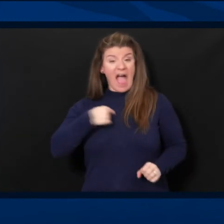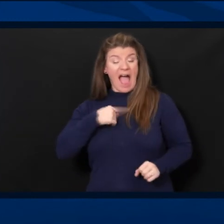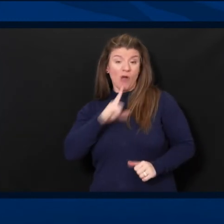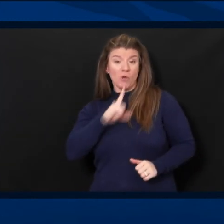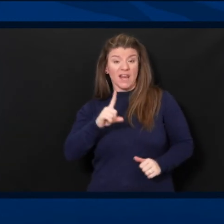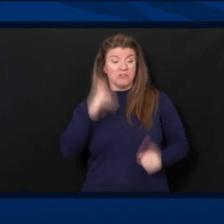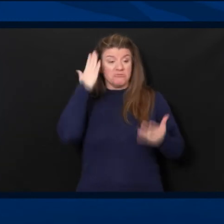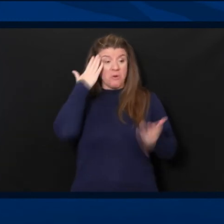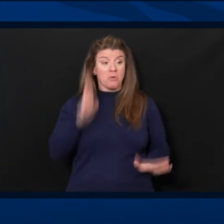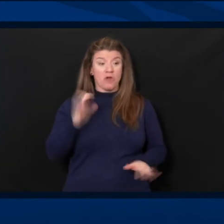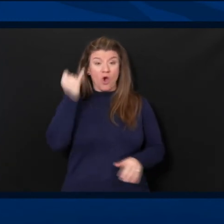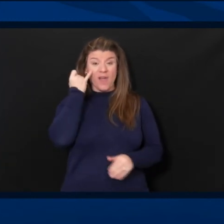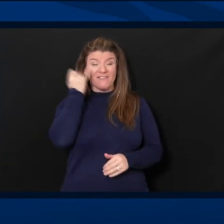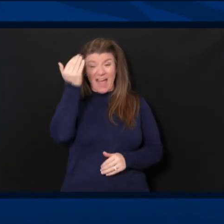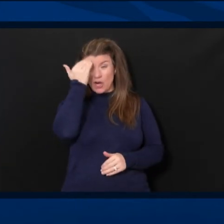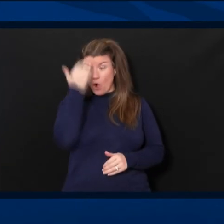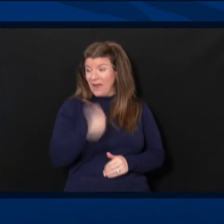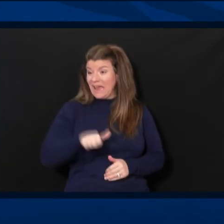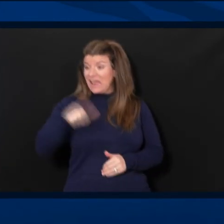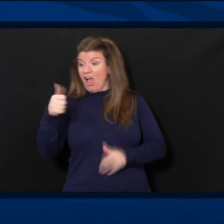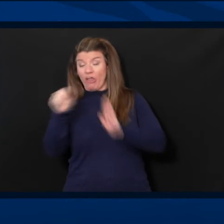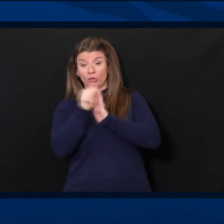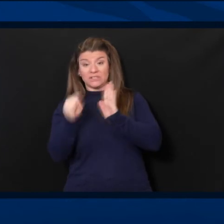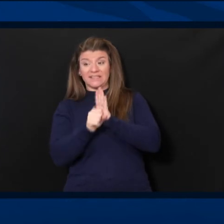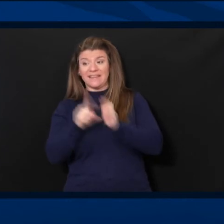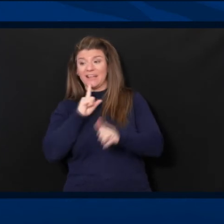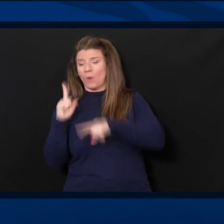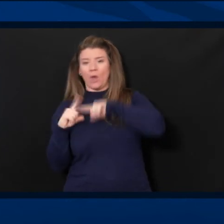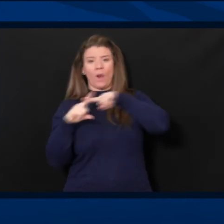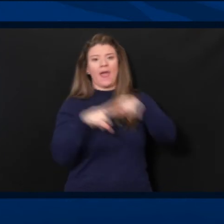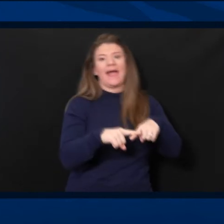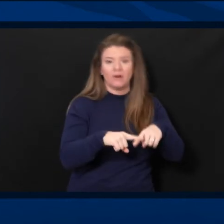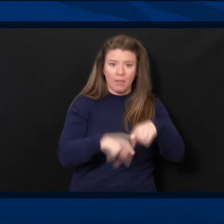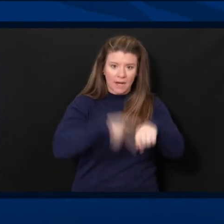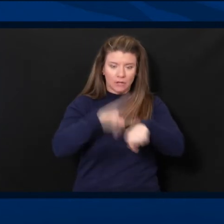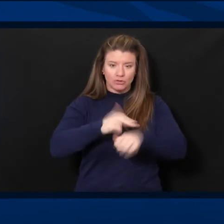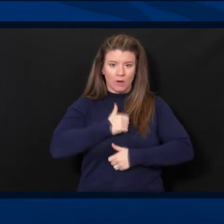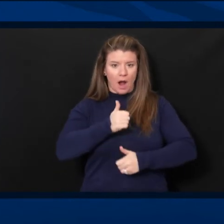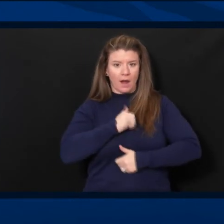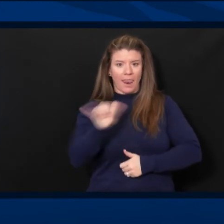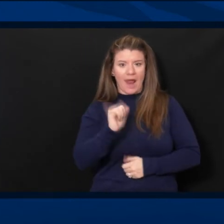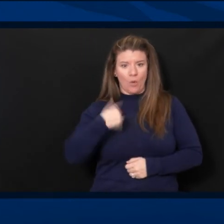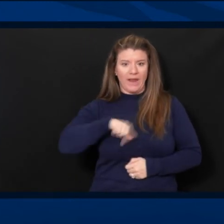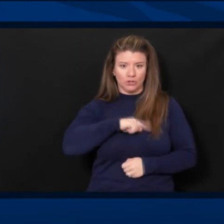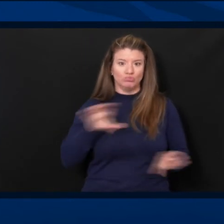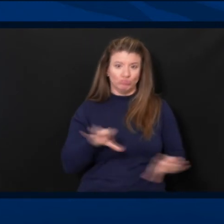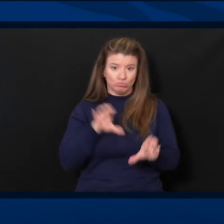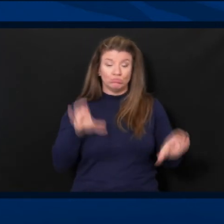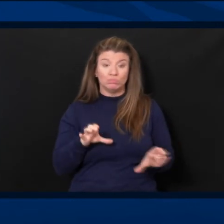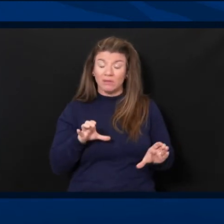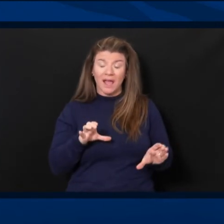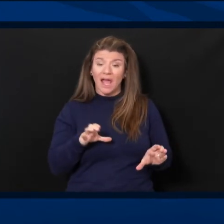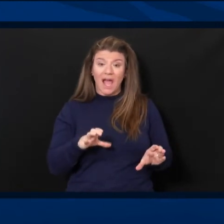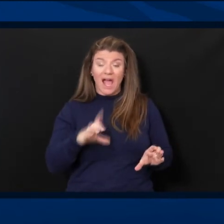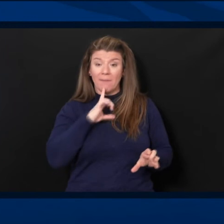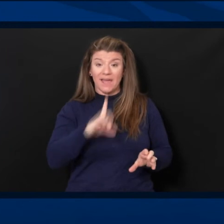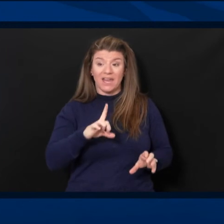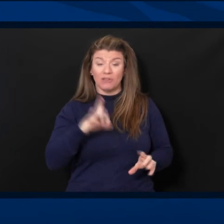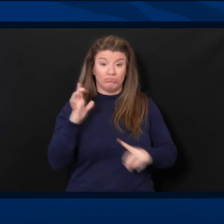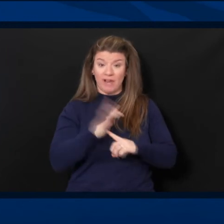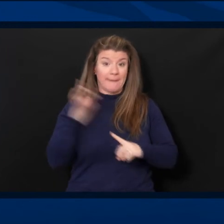state that has relied on the National Guard as much as West Virginia has. And y'all are ranked #1